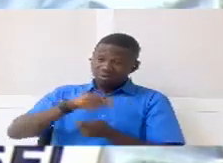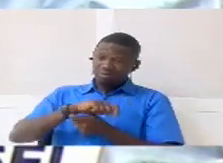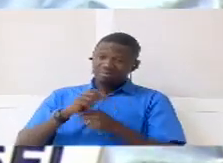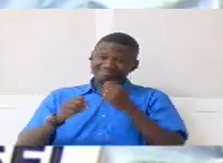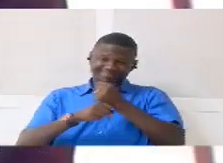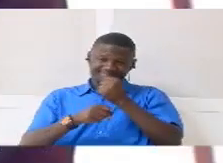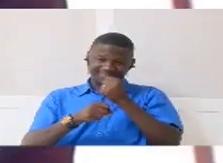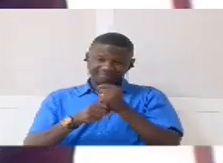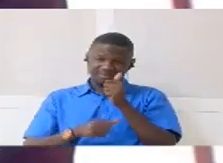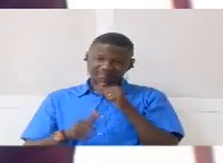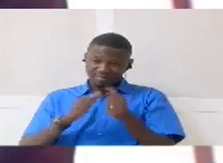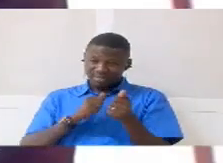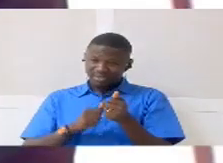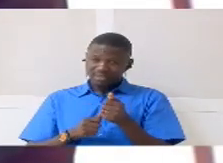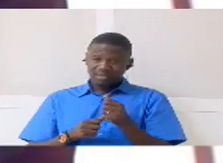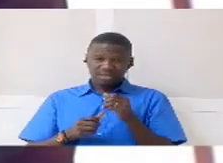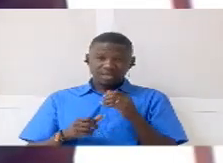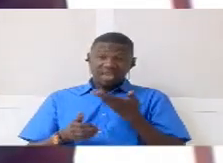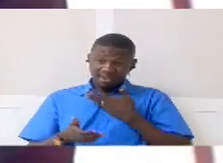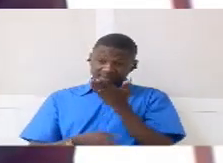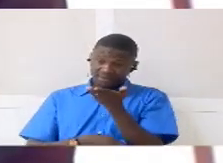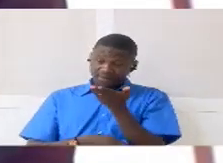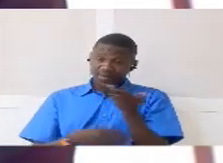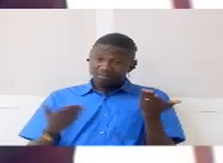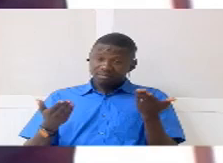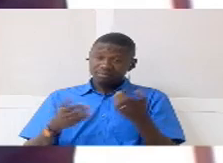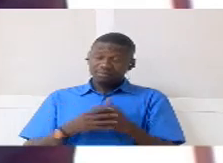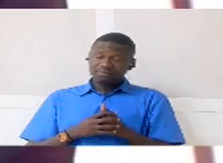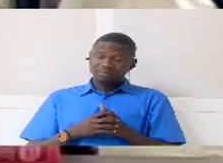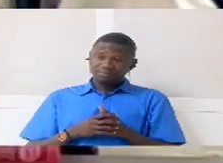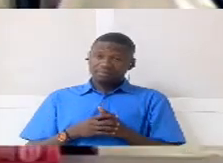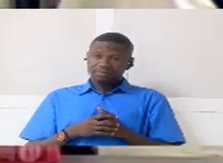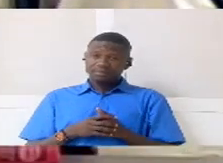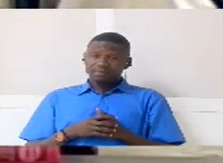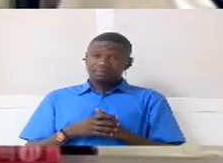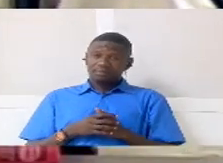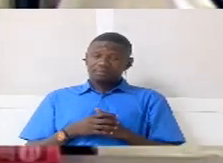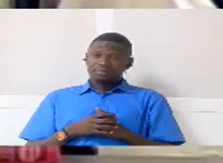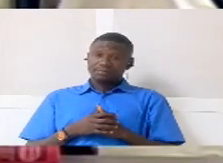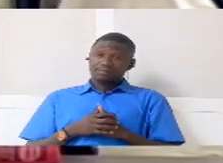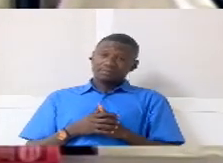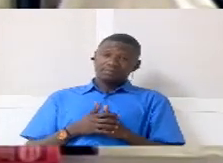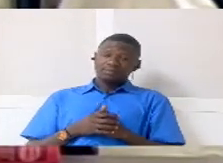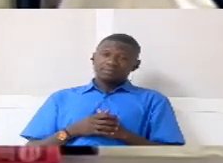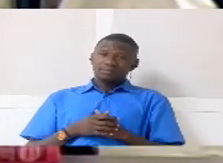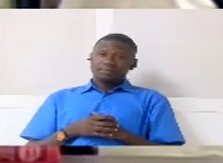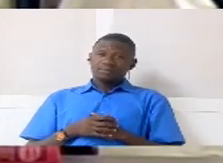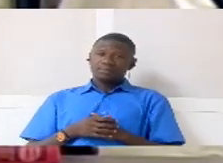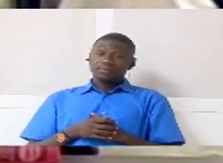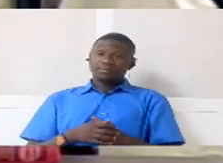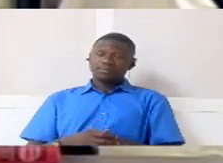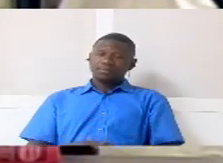1994, kana 2017 January. koya fota nyamin kaso dum gambia